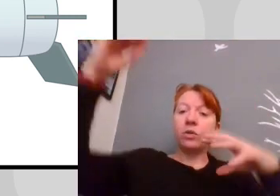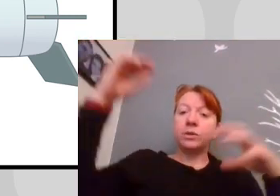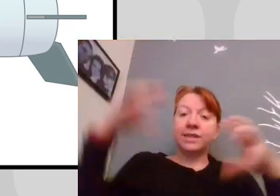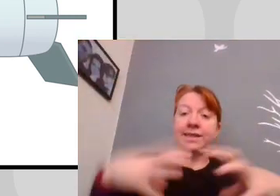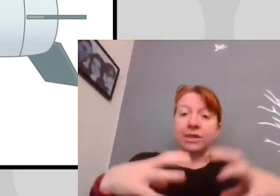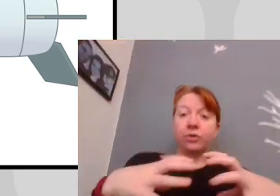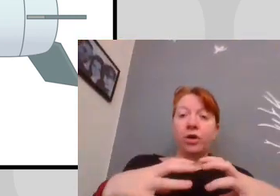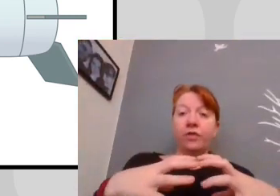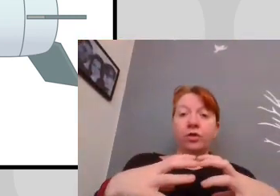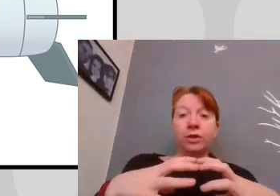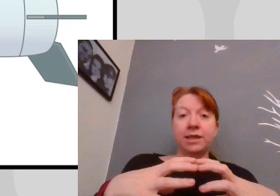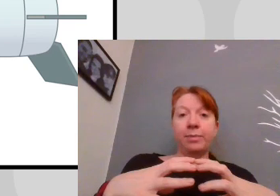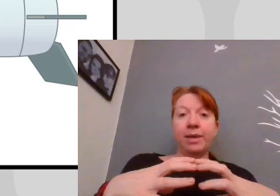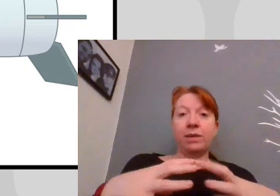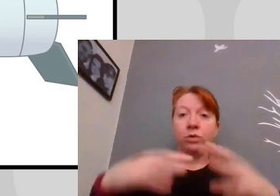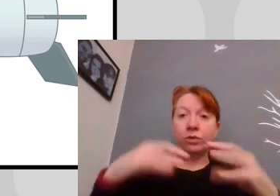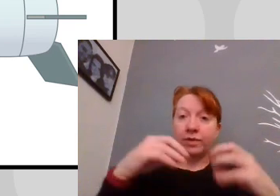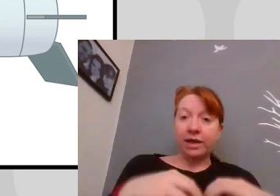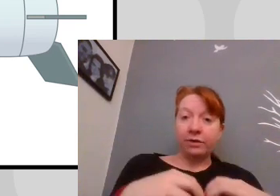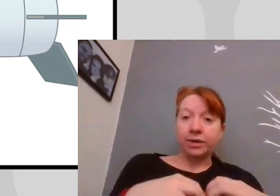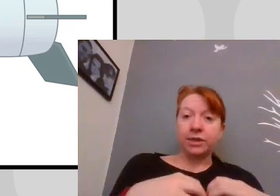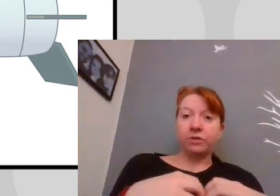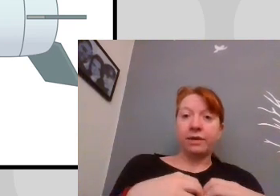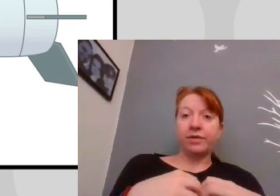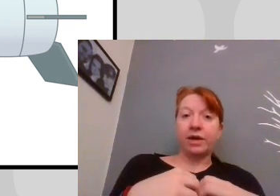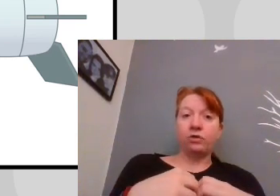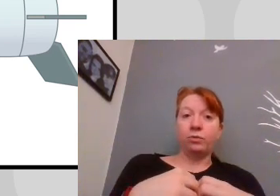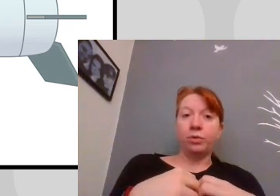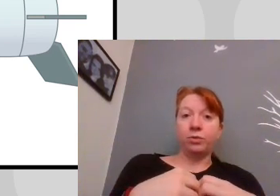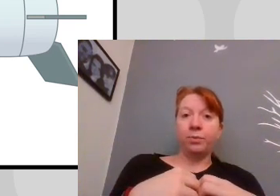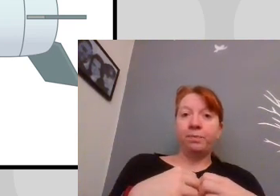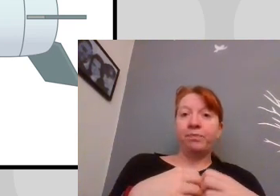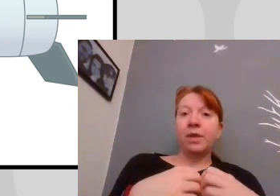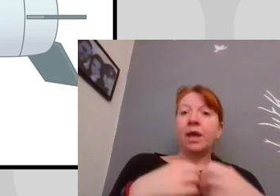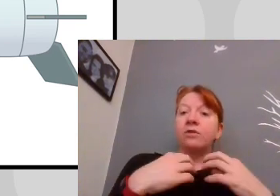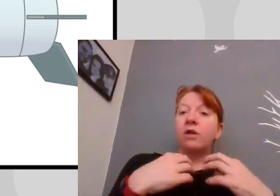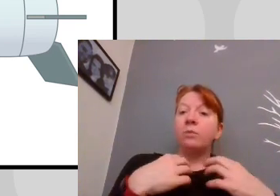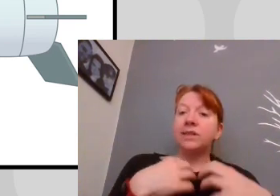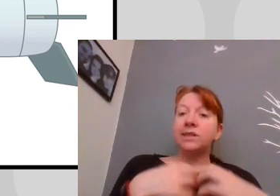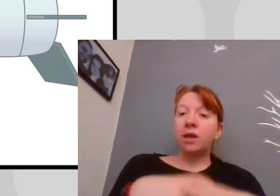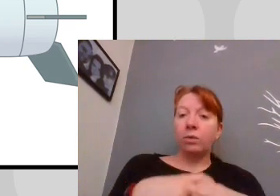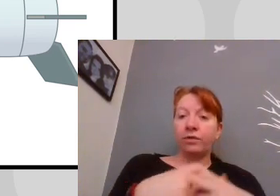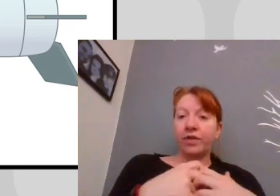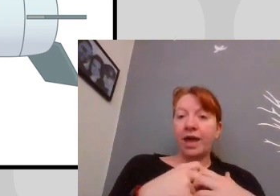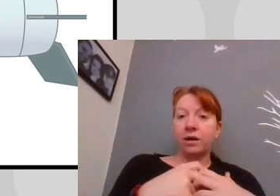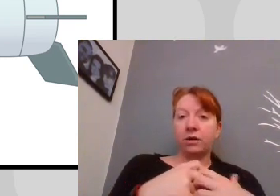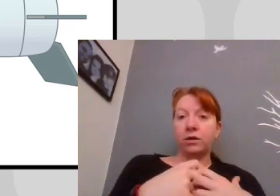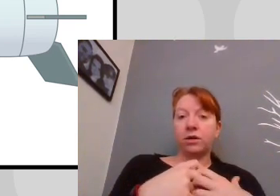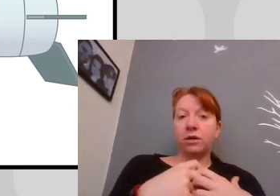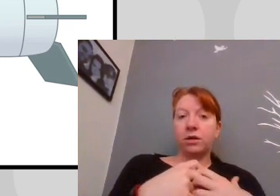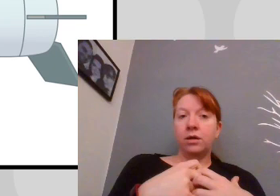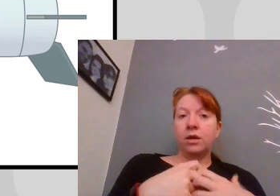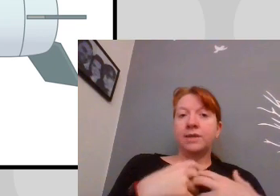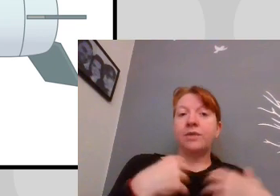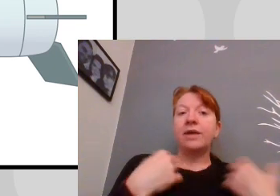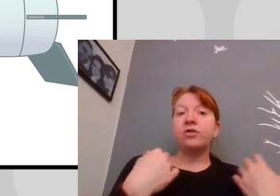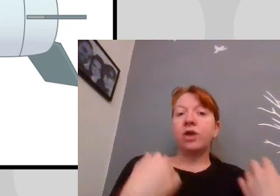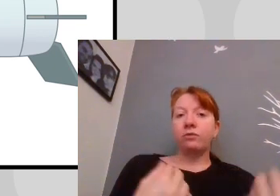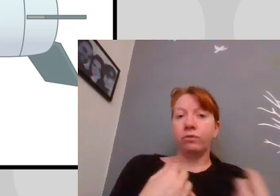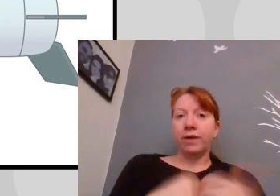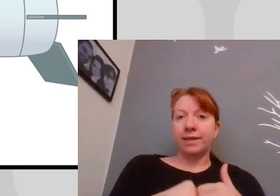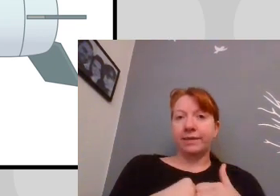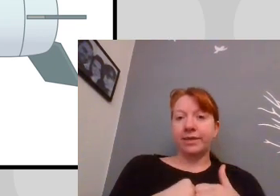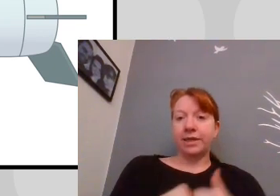the clock that was sitting on Earth and not in the plane was nearer to the gravitational pull, time was slower for that clock. So